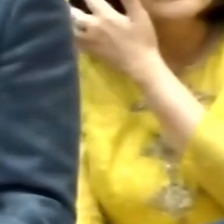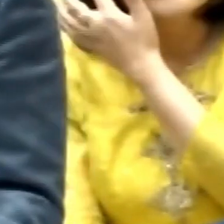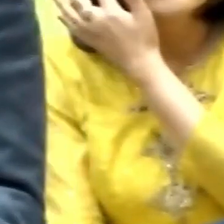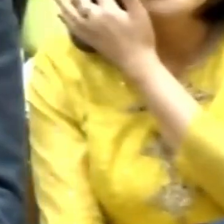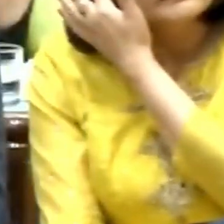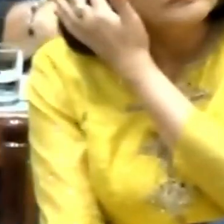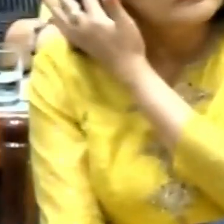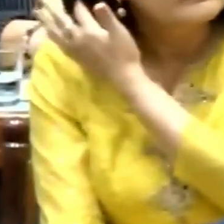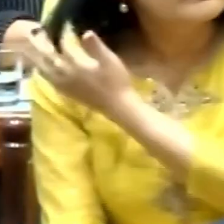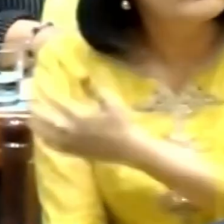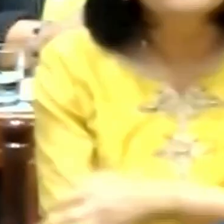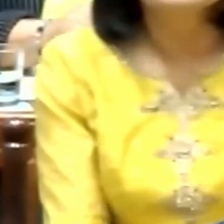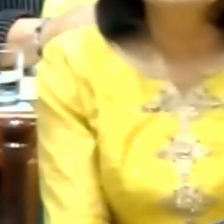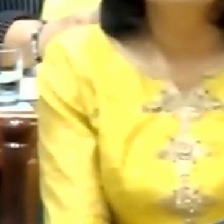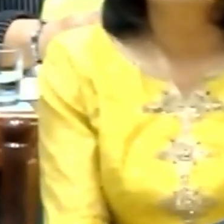Honourable,